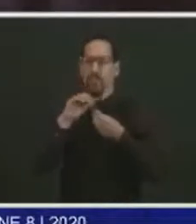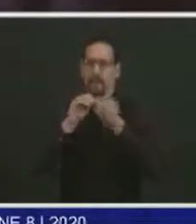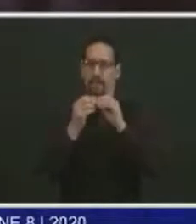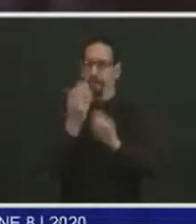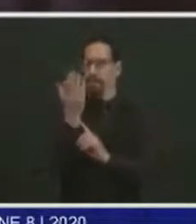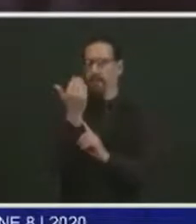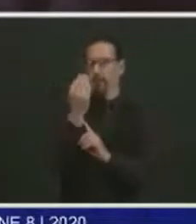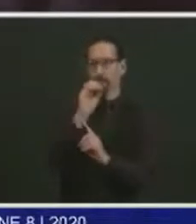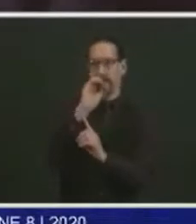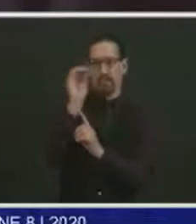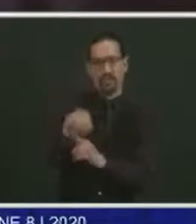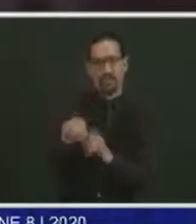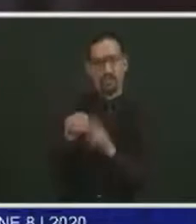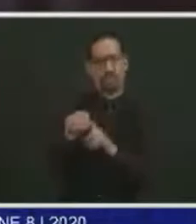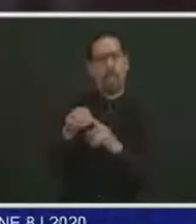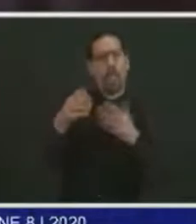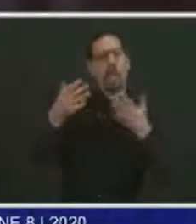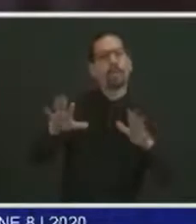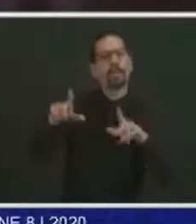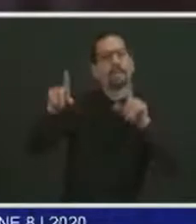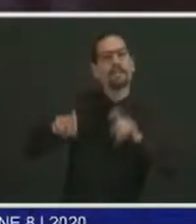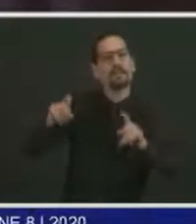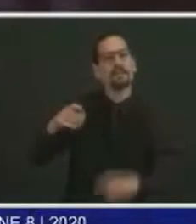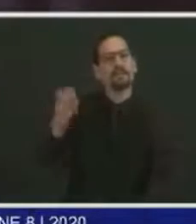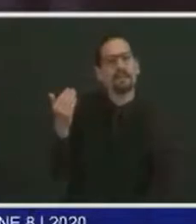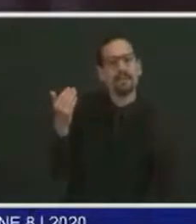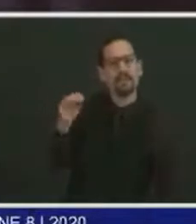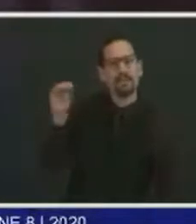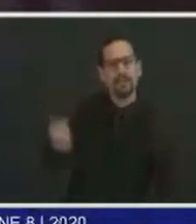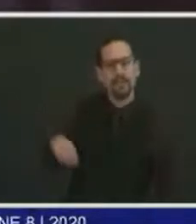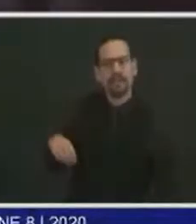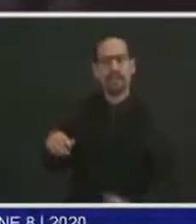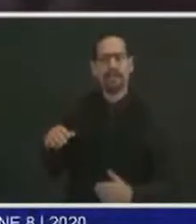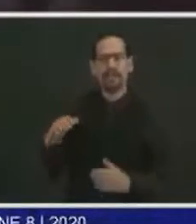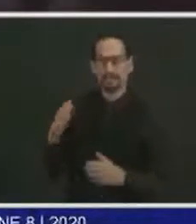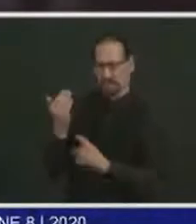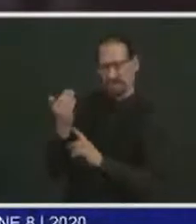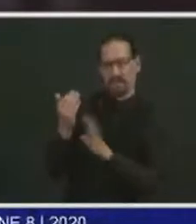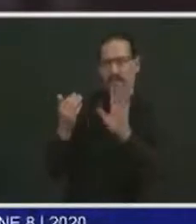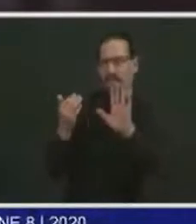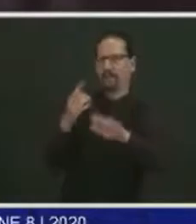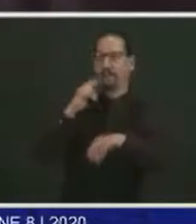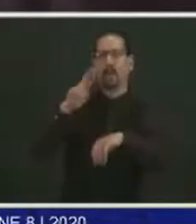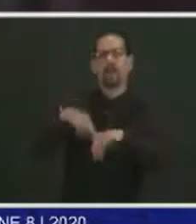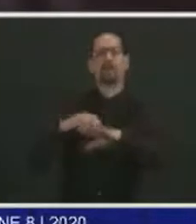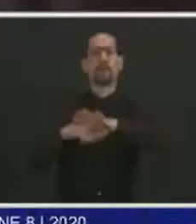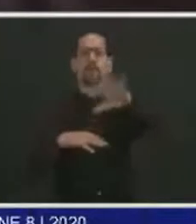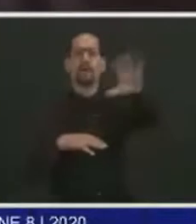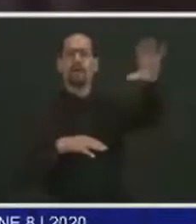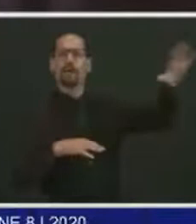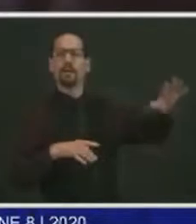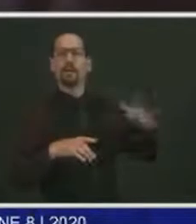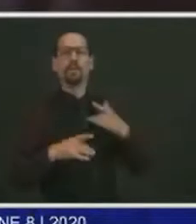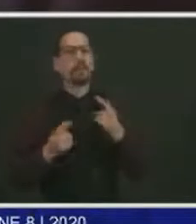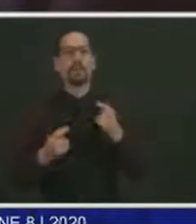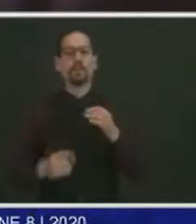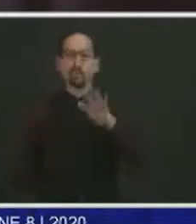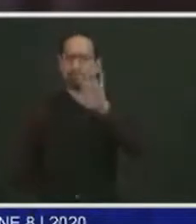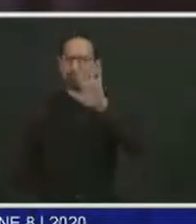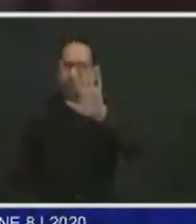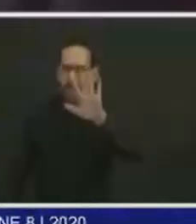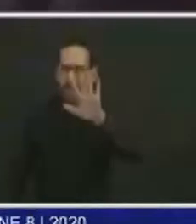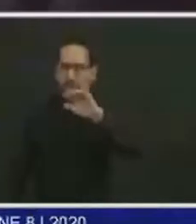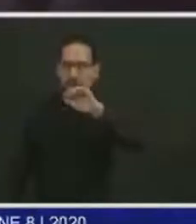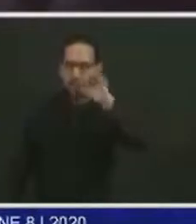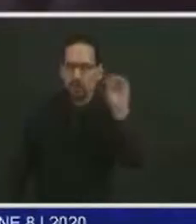population. For comparison for you, the national average is about 5.5%.